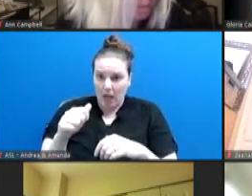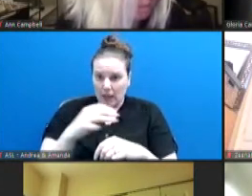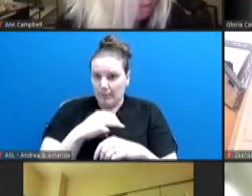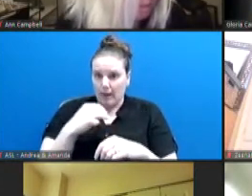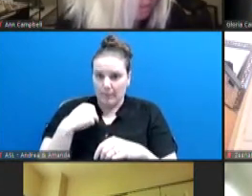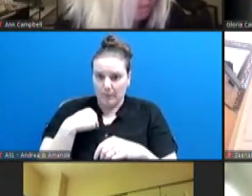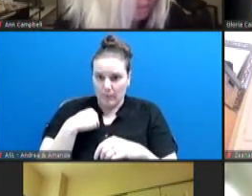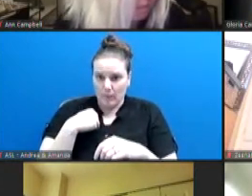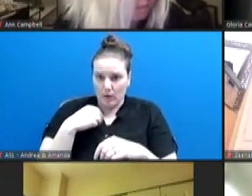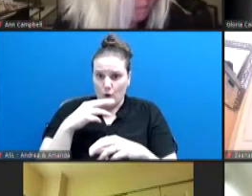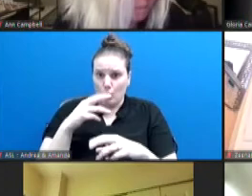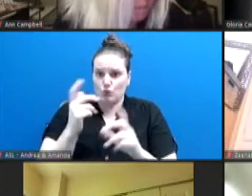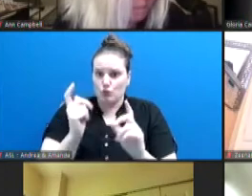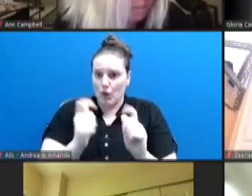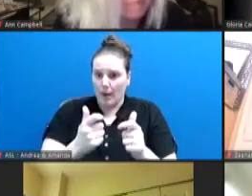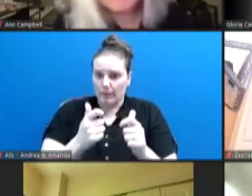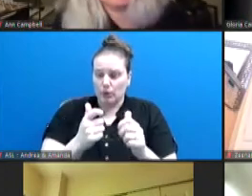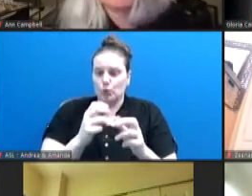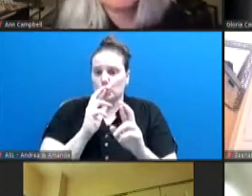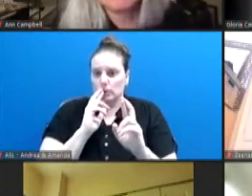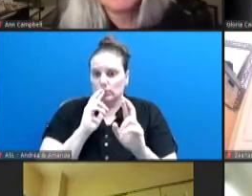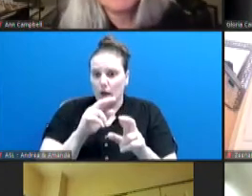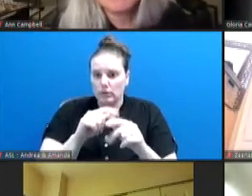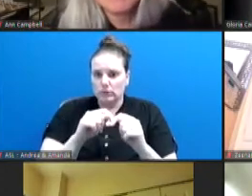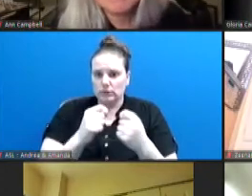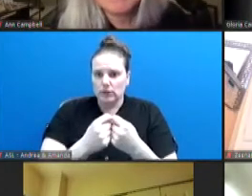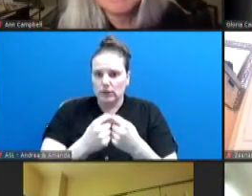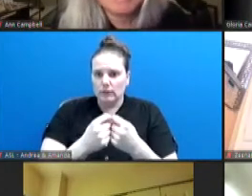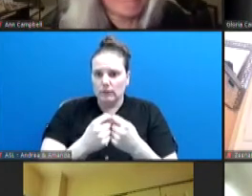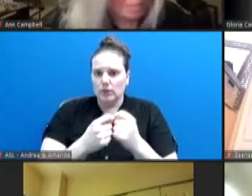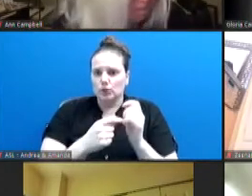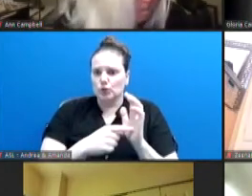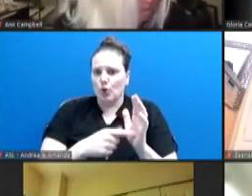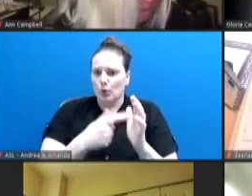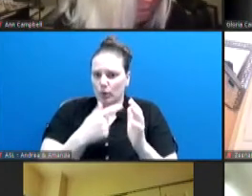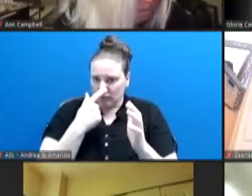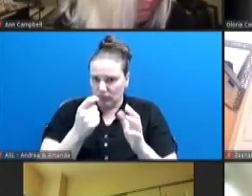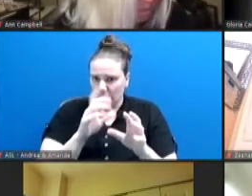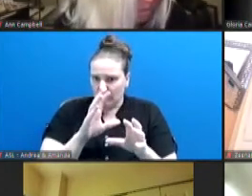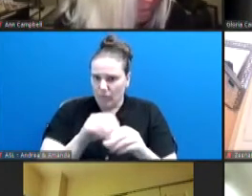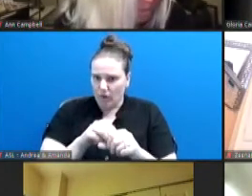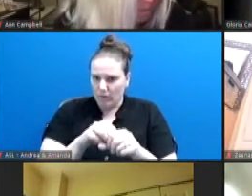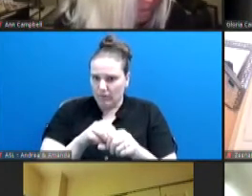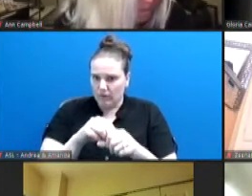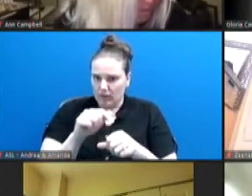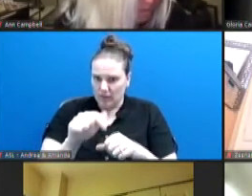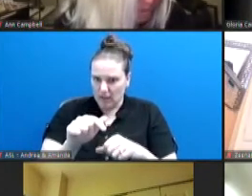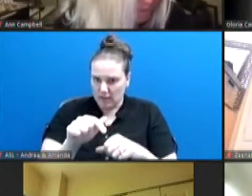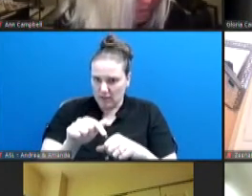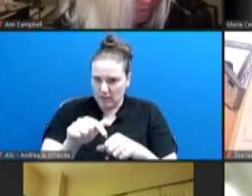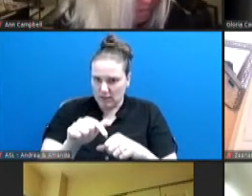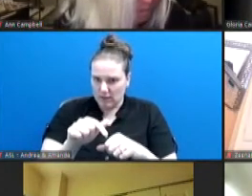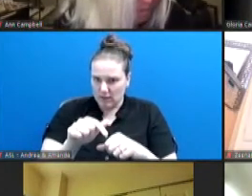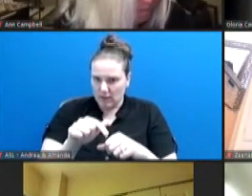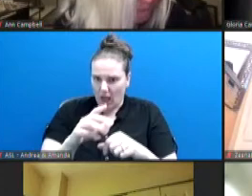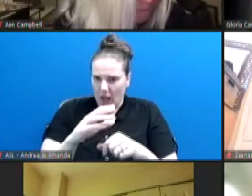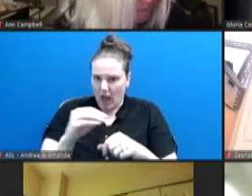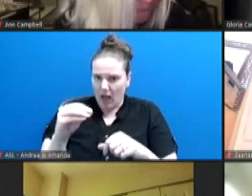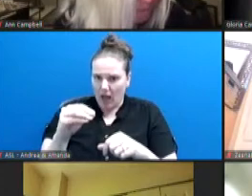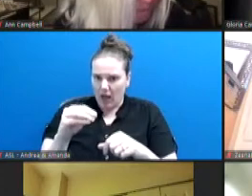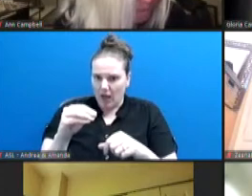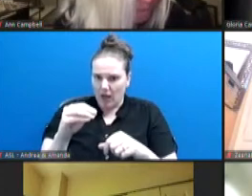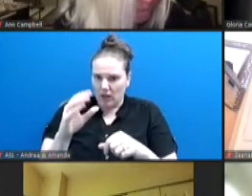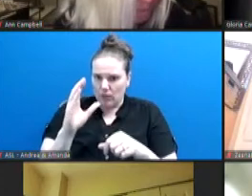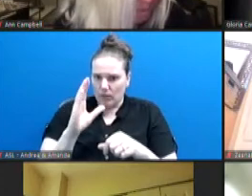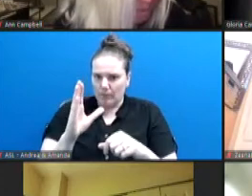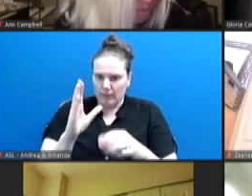rapid response team expressed any interest in being part of this rehire? And if so, will they be held to the